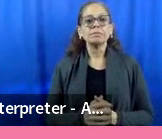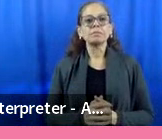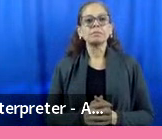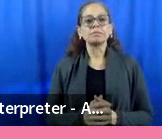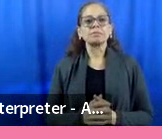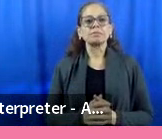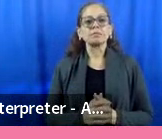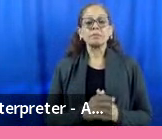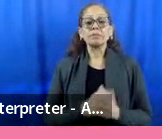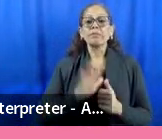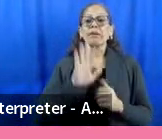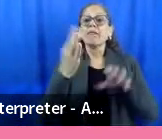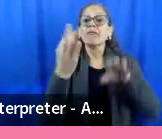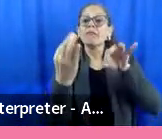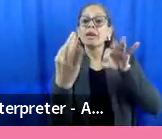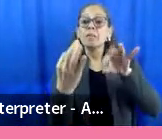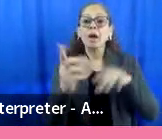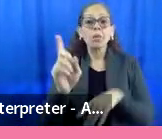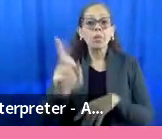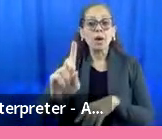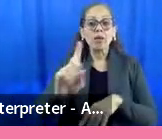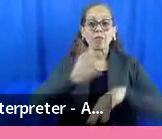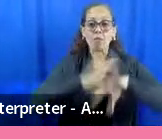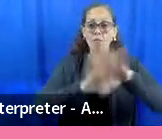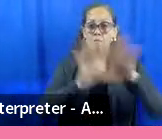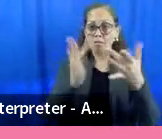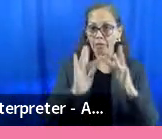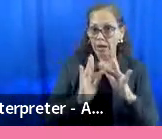Give your feedback online,